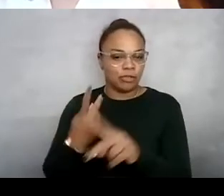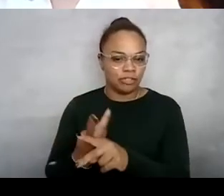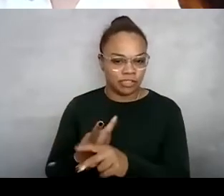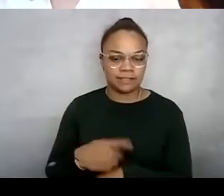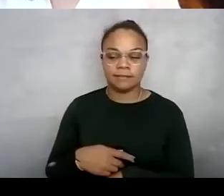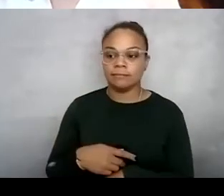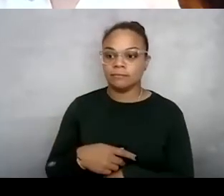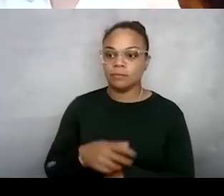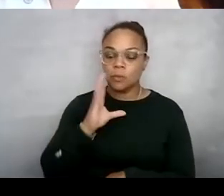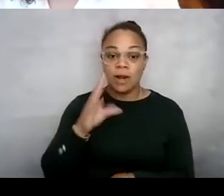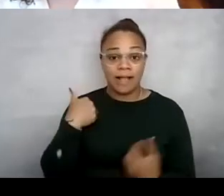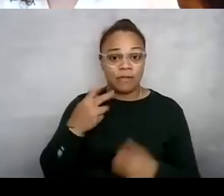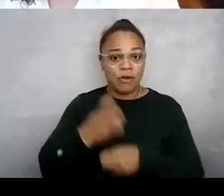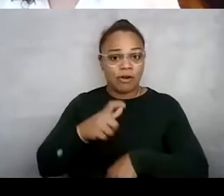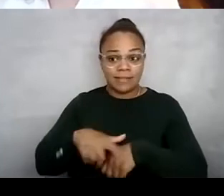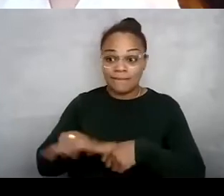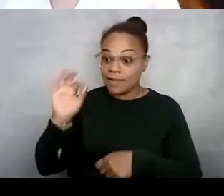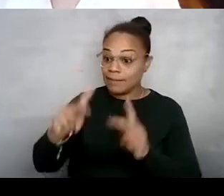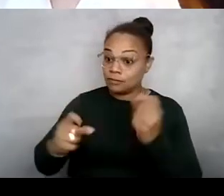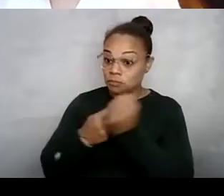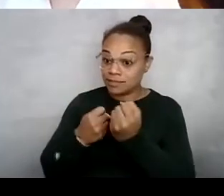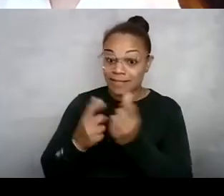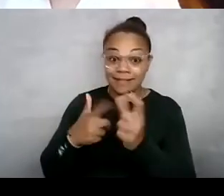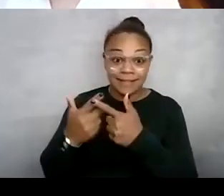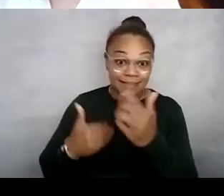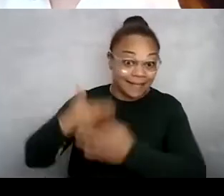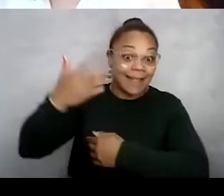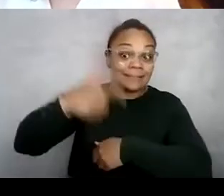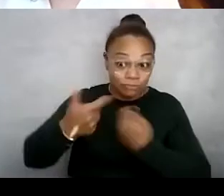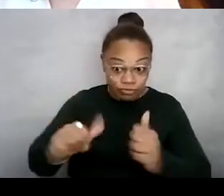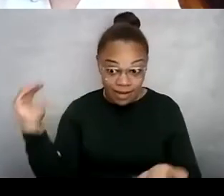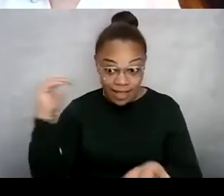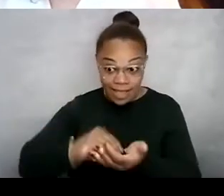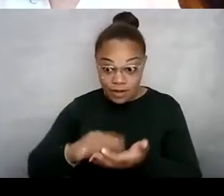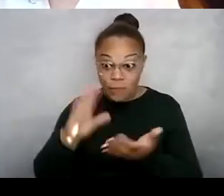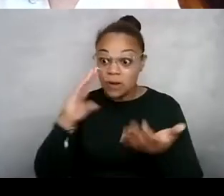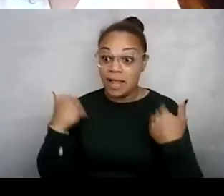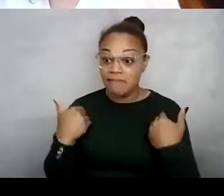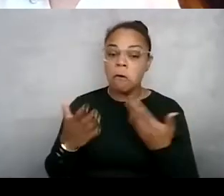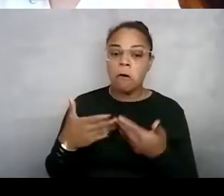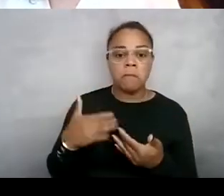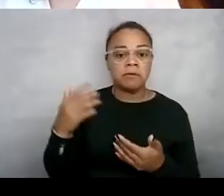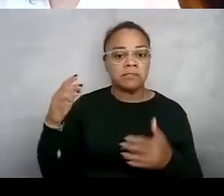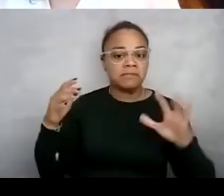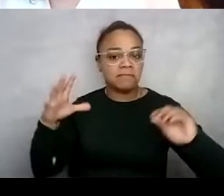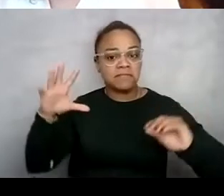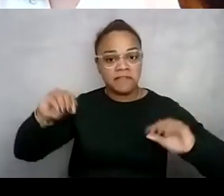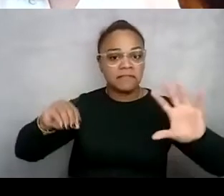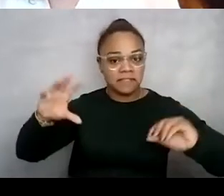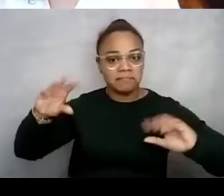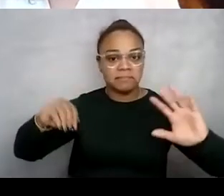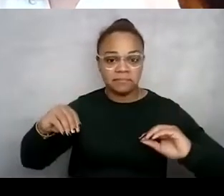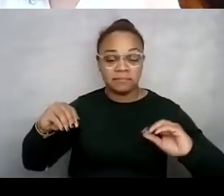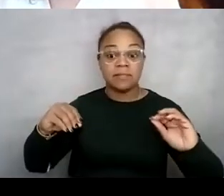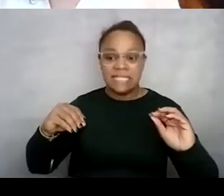time finding somebody to sponsor. Then the next time we get it sponsored and we'd get close to 50-50. And then the third time it